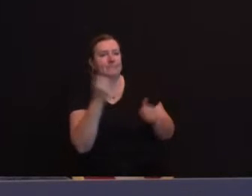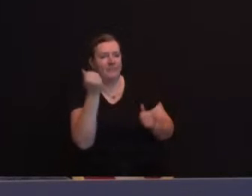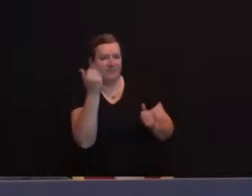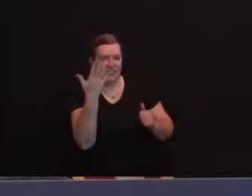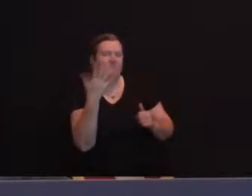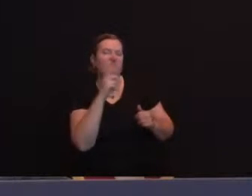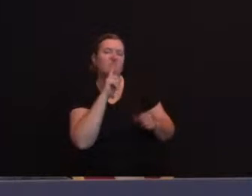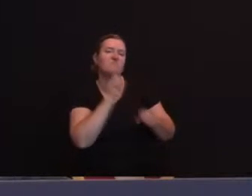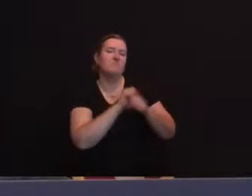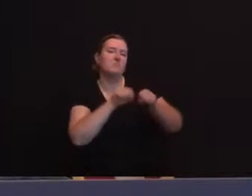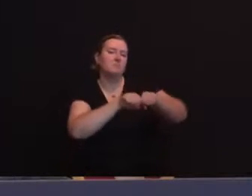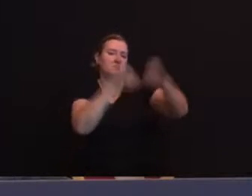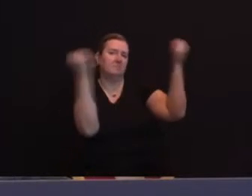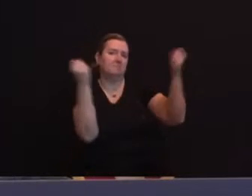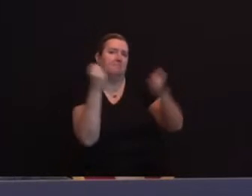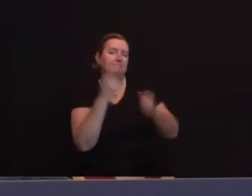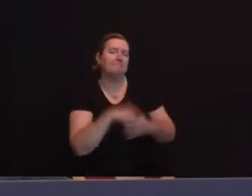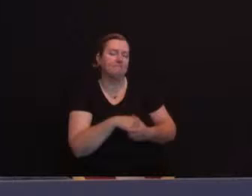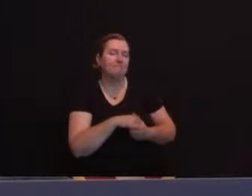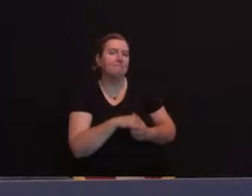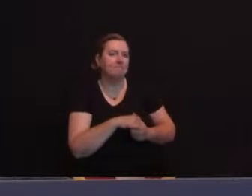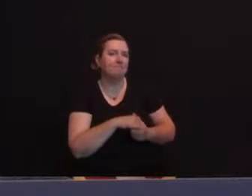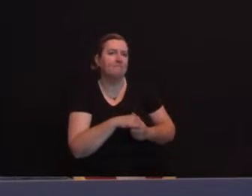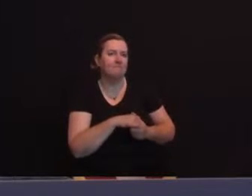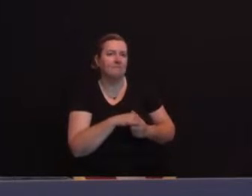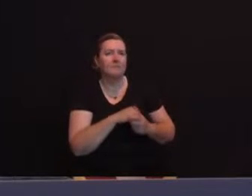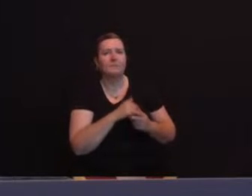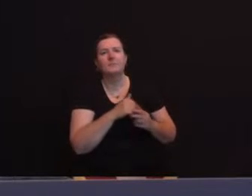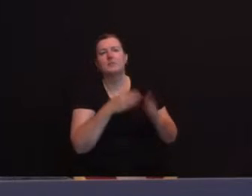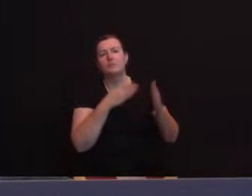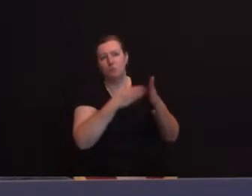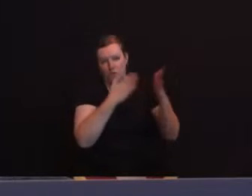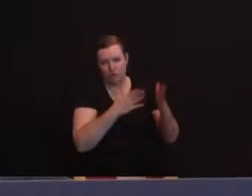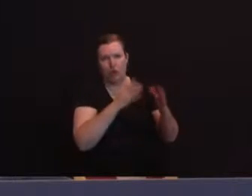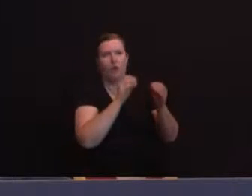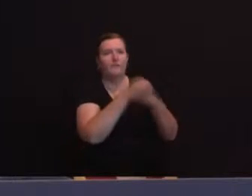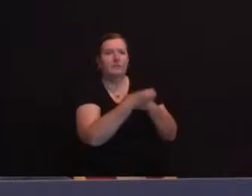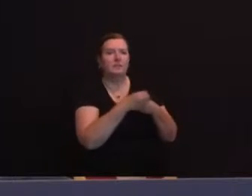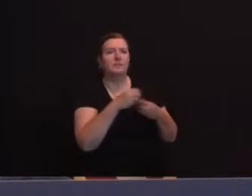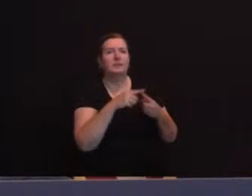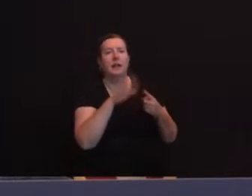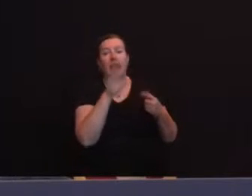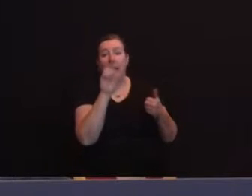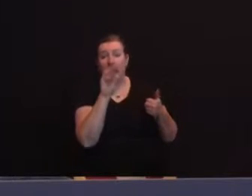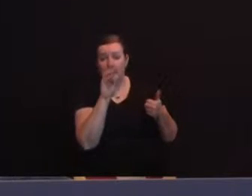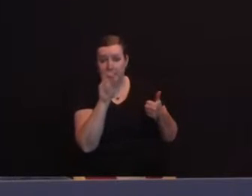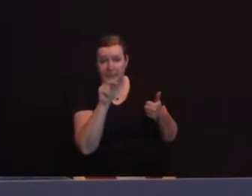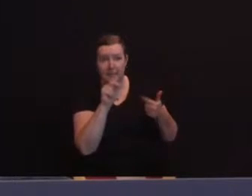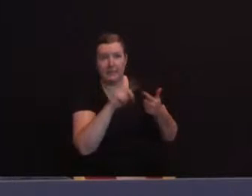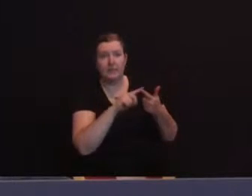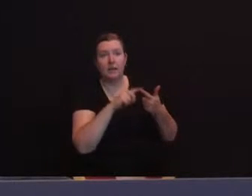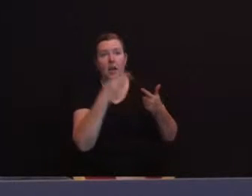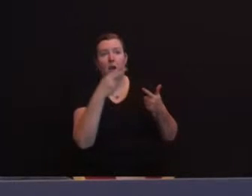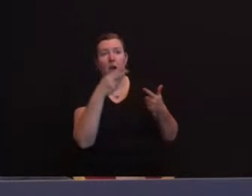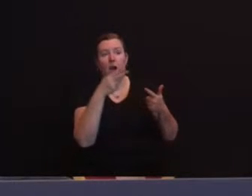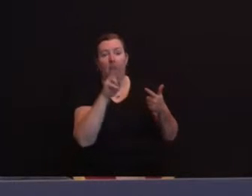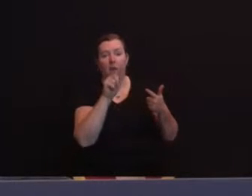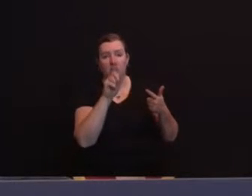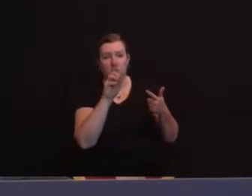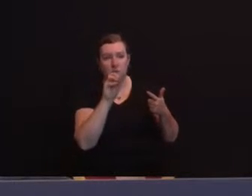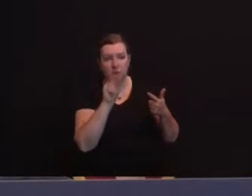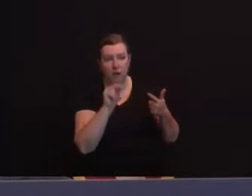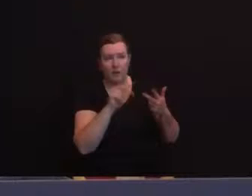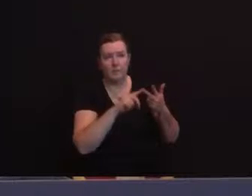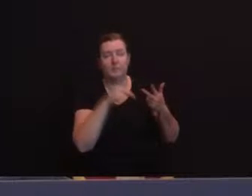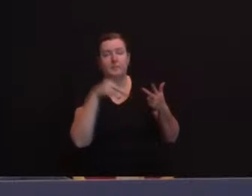violation, and those respective prosecutors' offices in Camden, Hudson, and Passaic are working through that. I'm not going to read the list of the